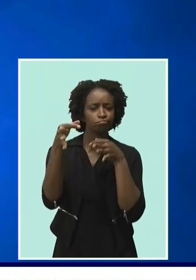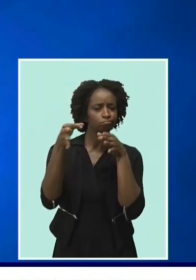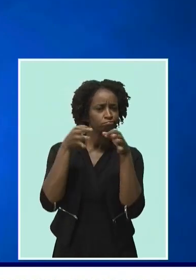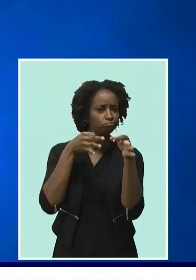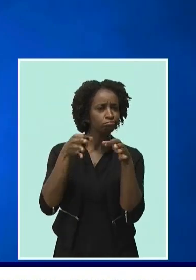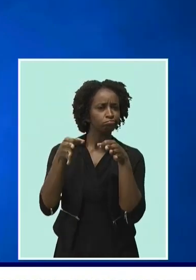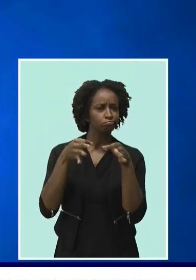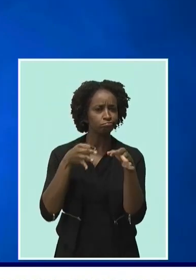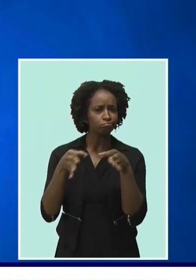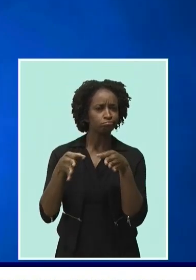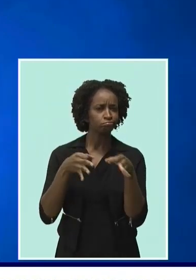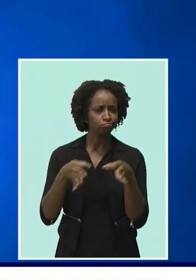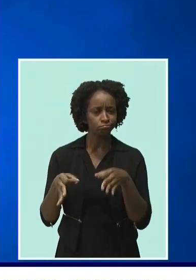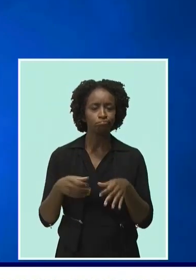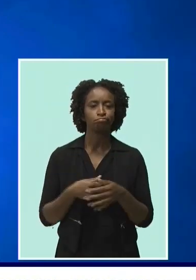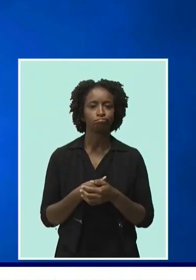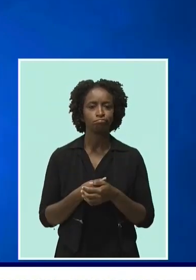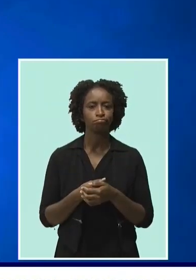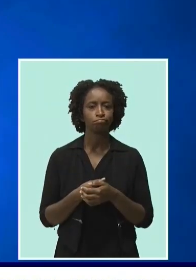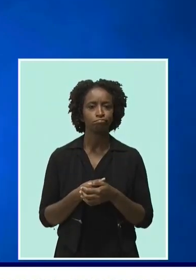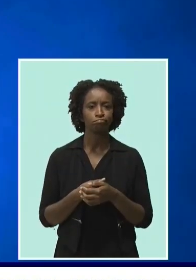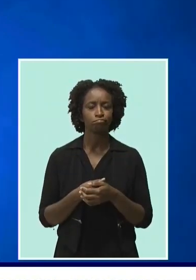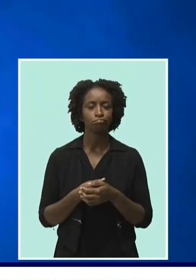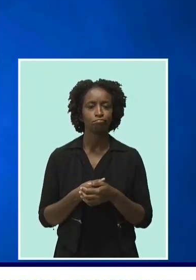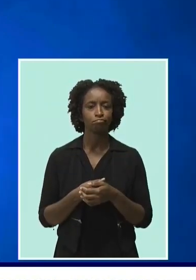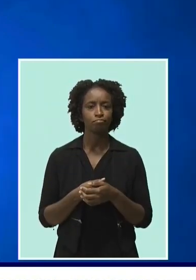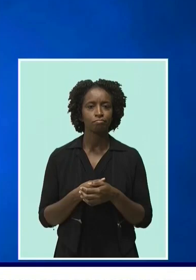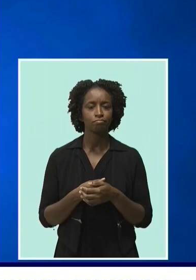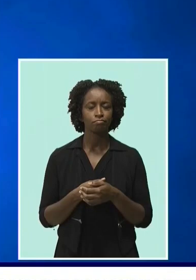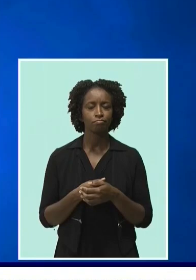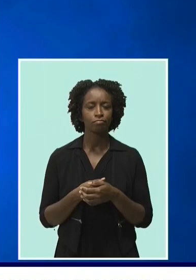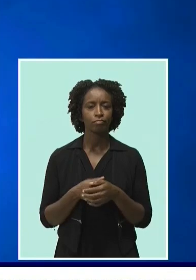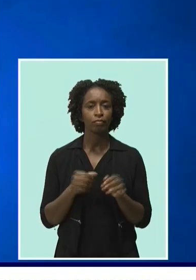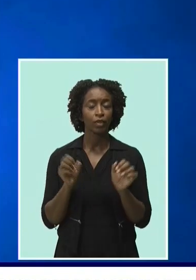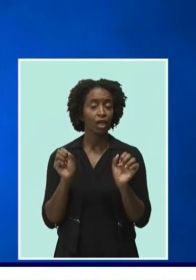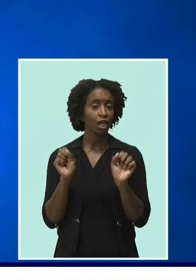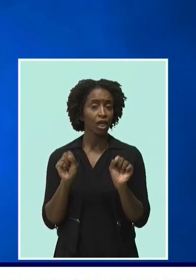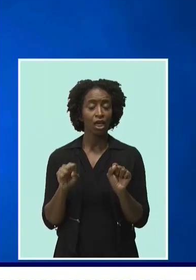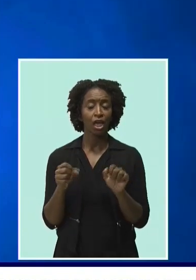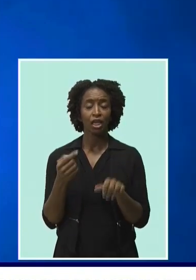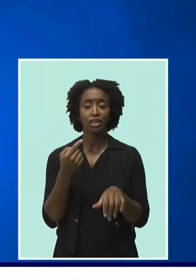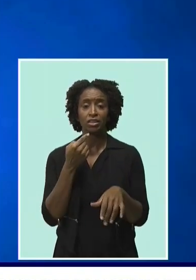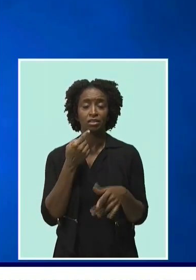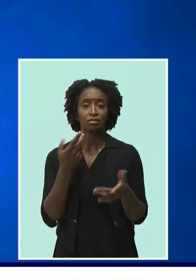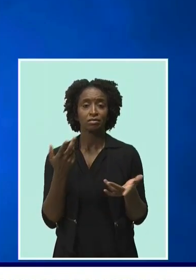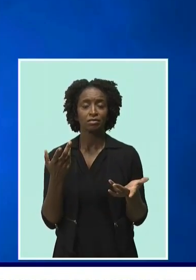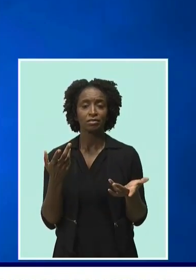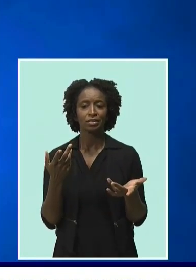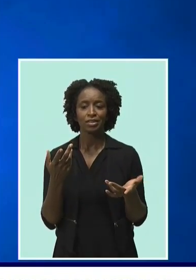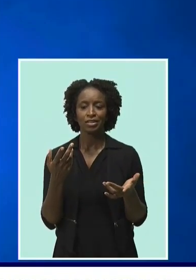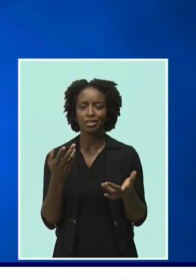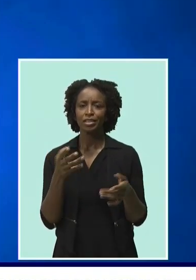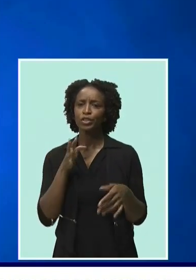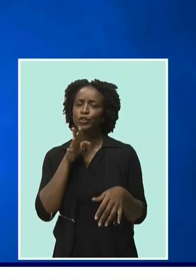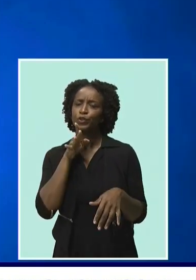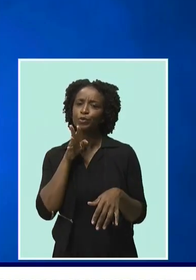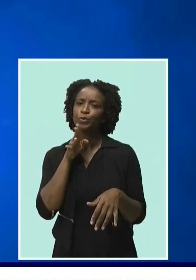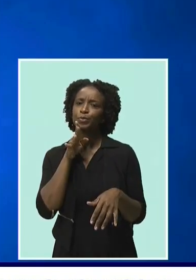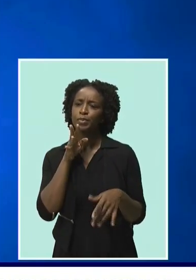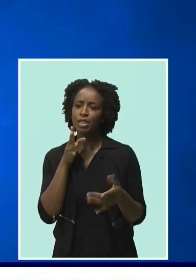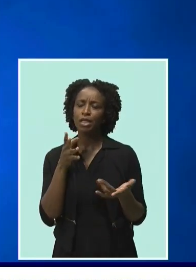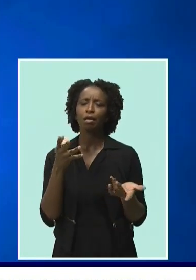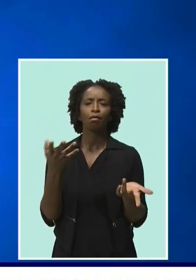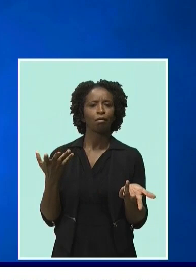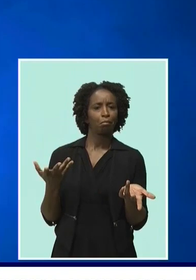codes as needed, and speaking on air with an intimacy that could make you think, that broadcaster is speaking